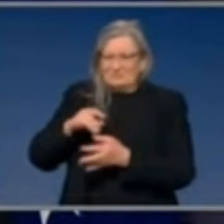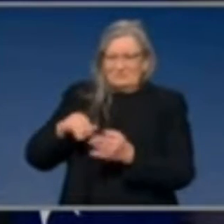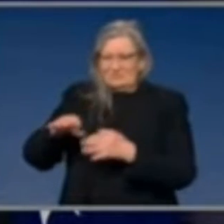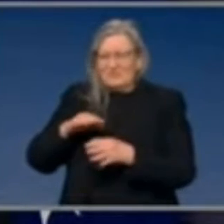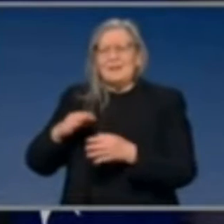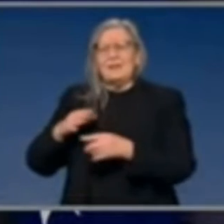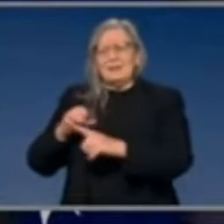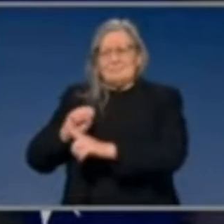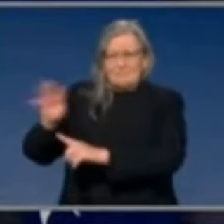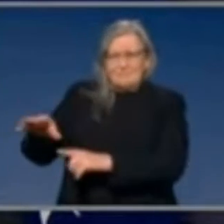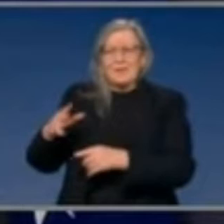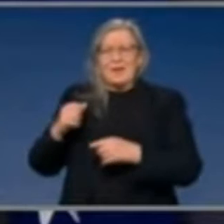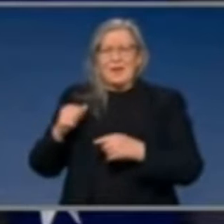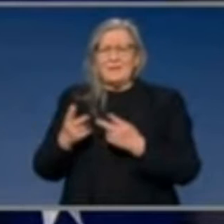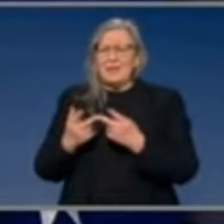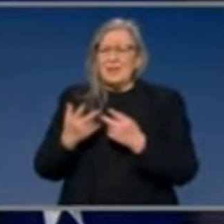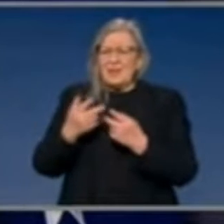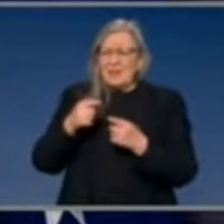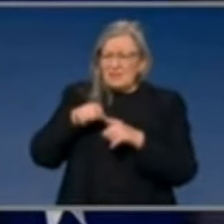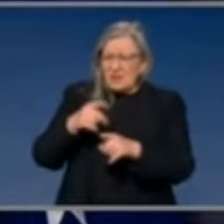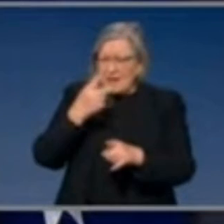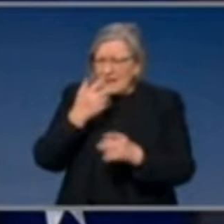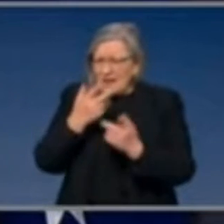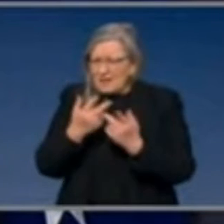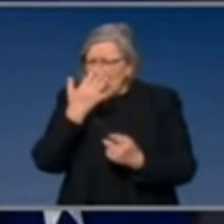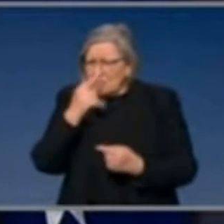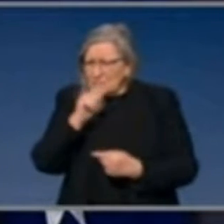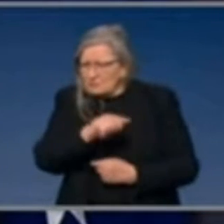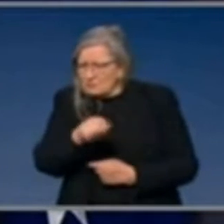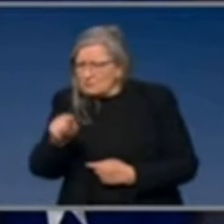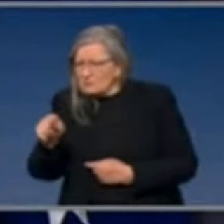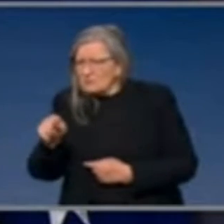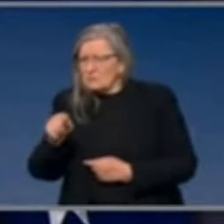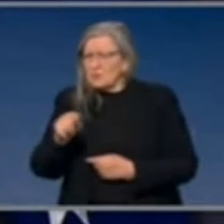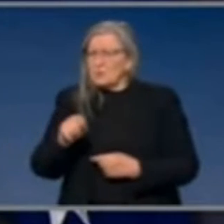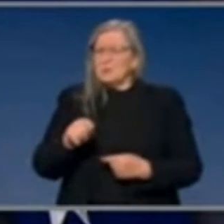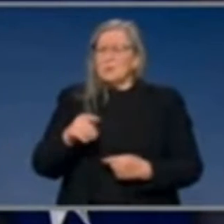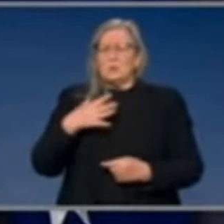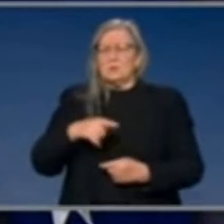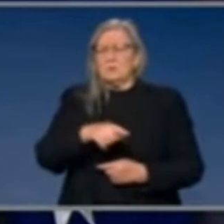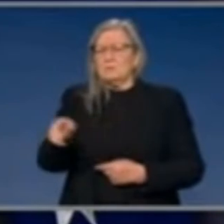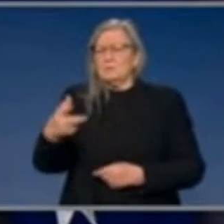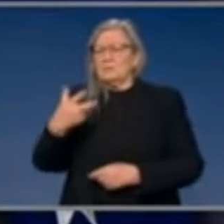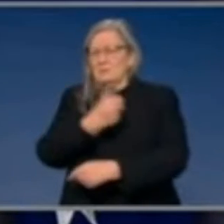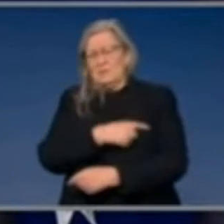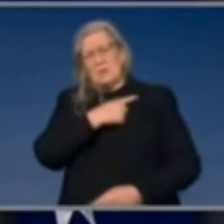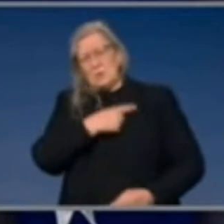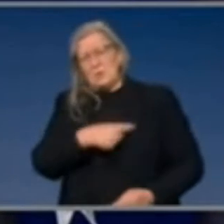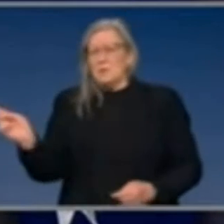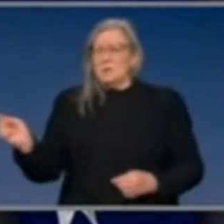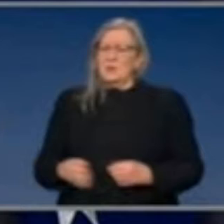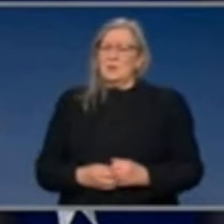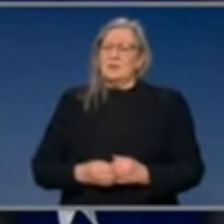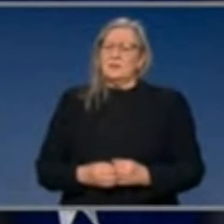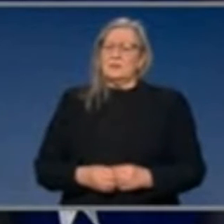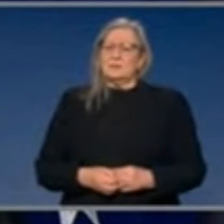cases of COVID in those age groups, so vaccination, very important. The question might come that why has